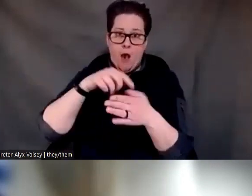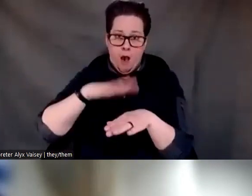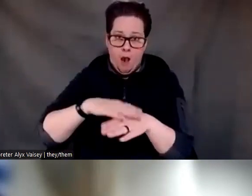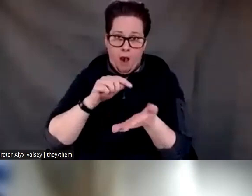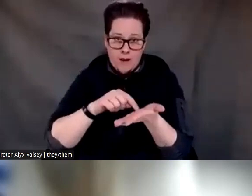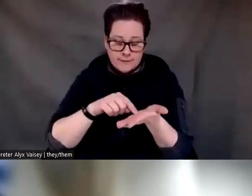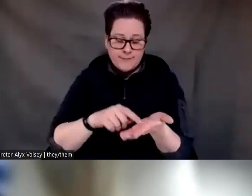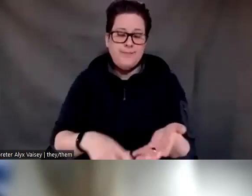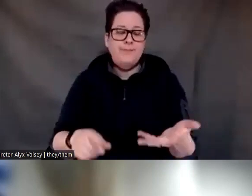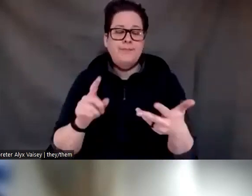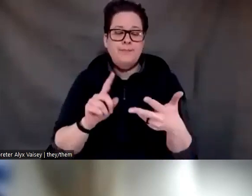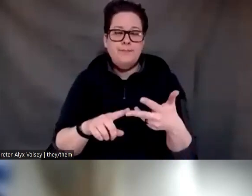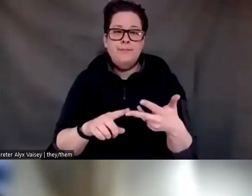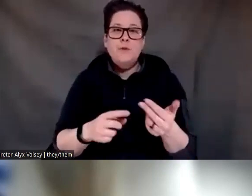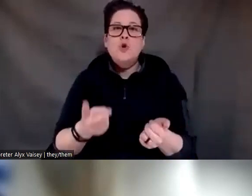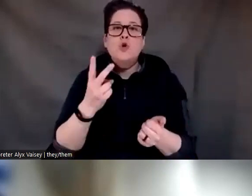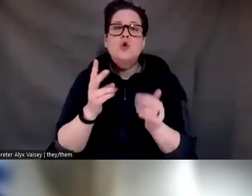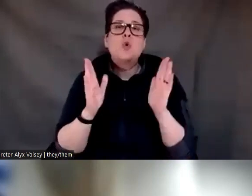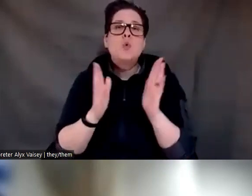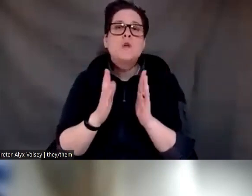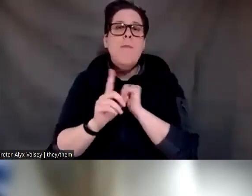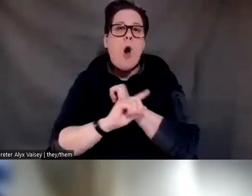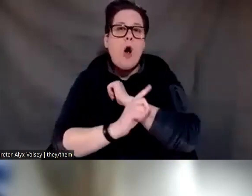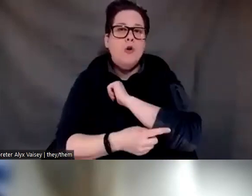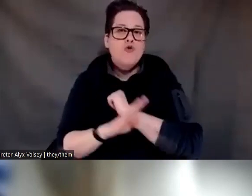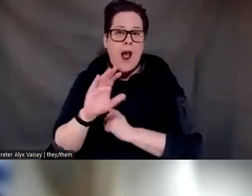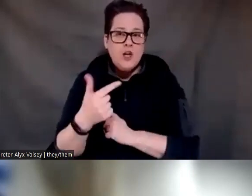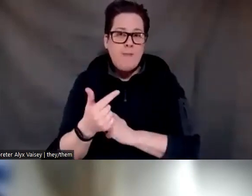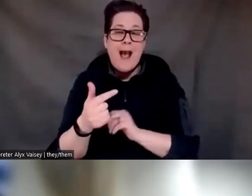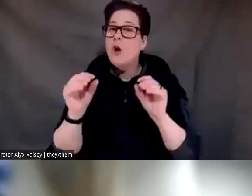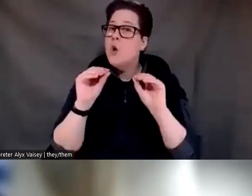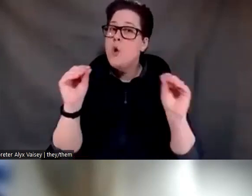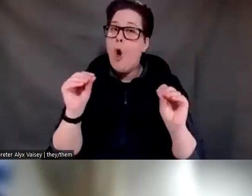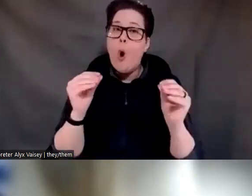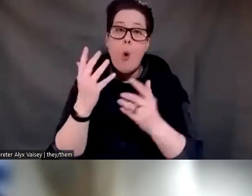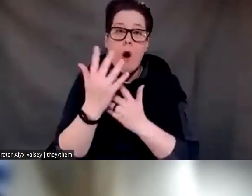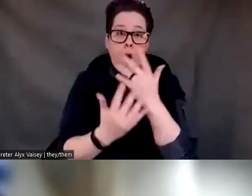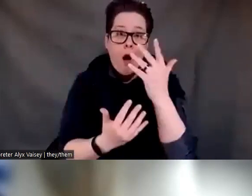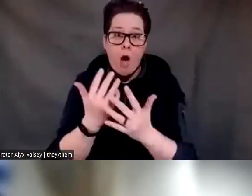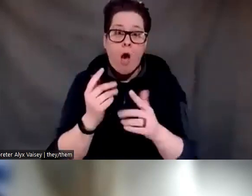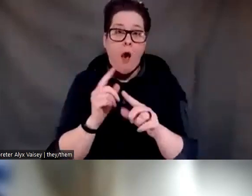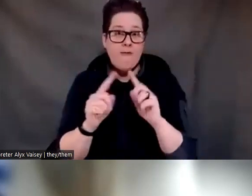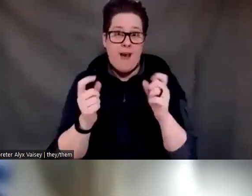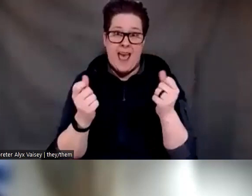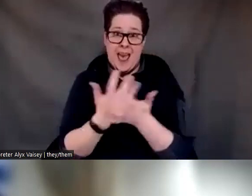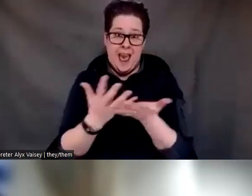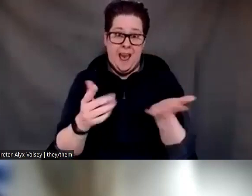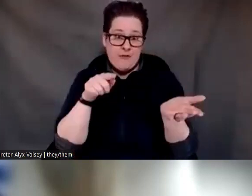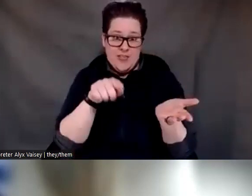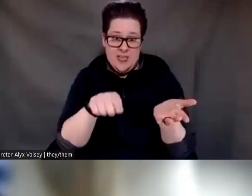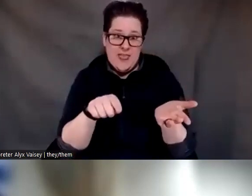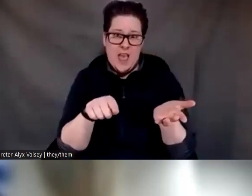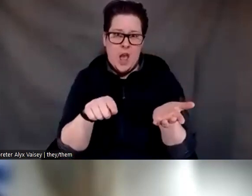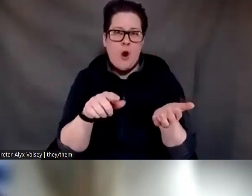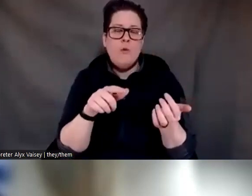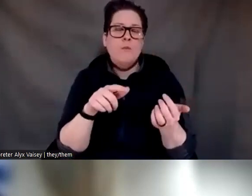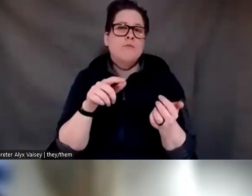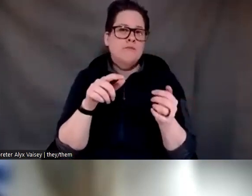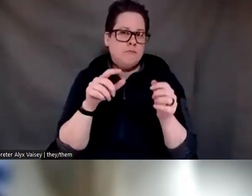comes with 2 small trash bags. It does not come with gloves, but you have everything in here you need to do so safely.